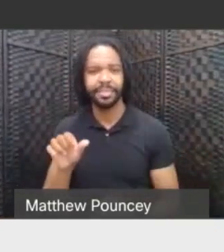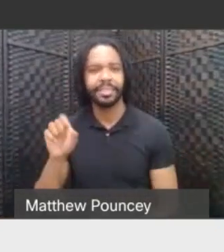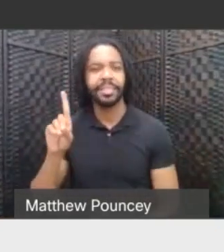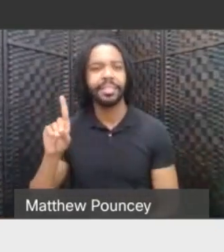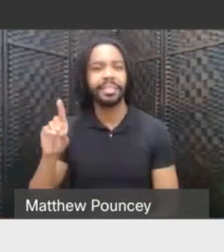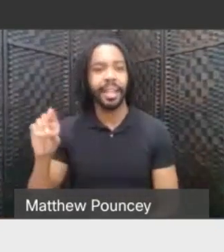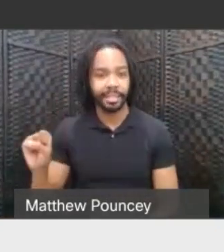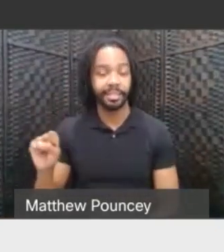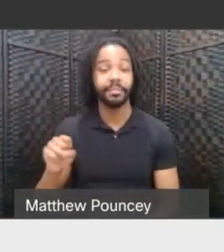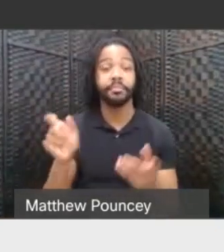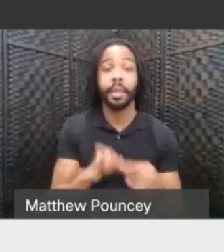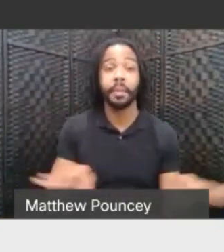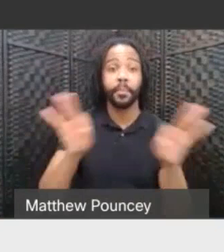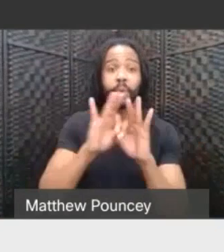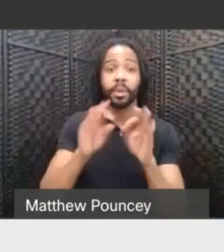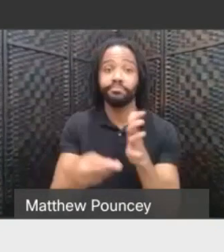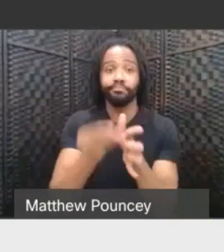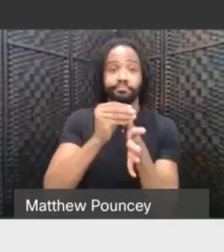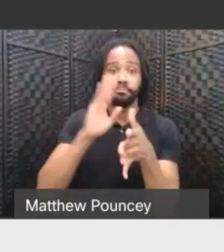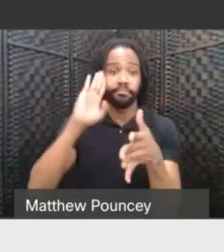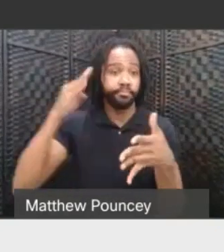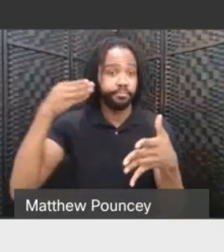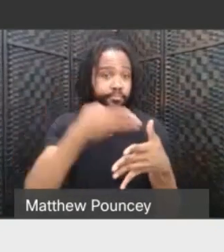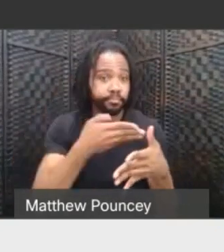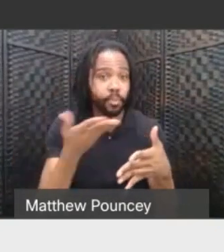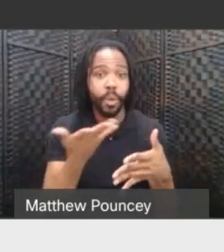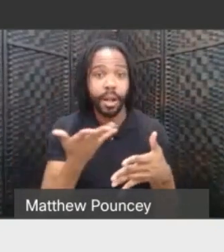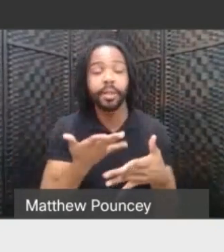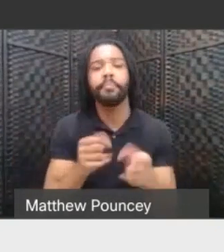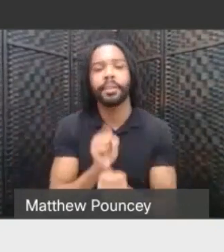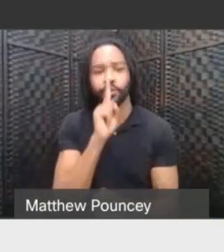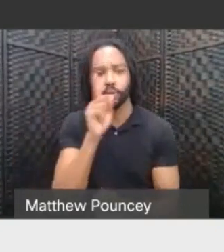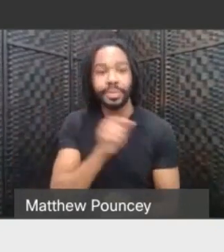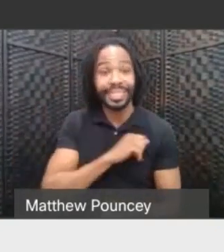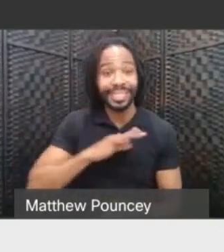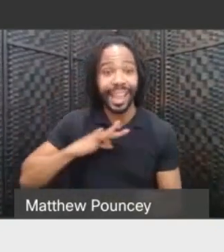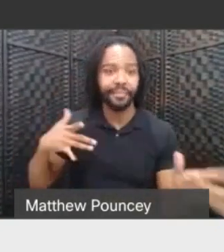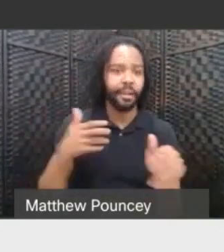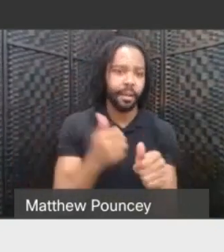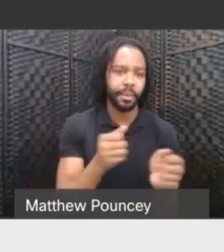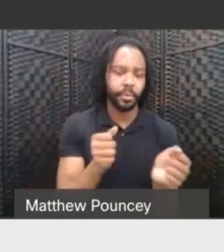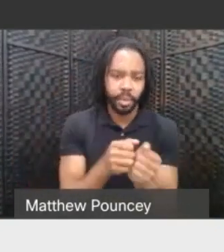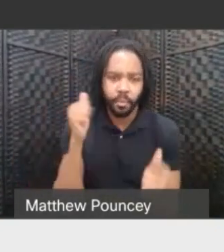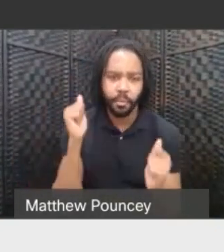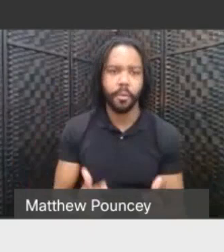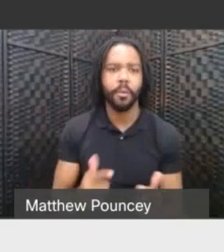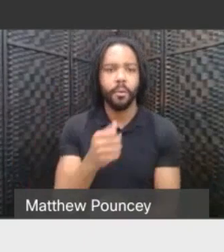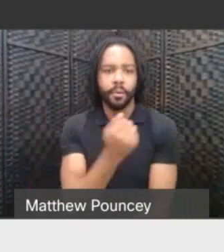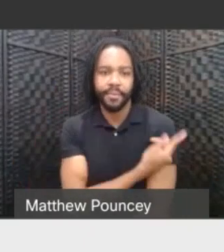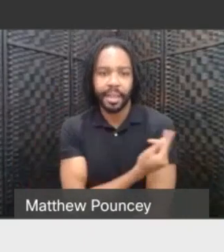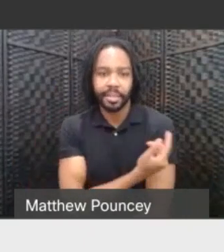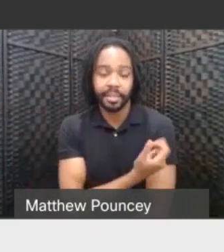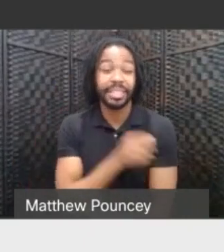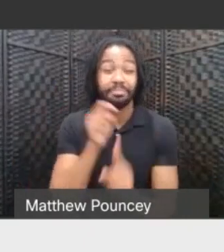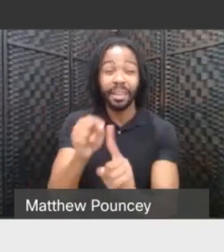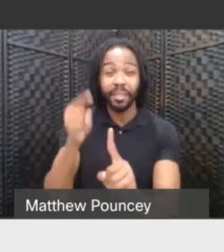people being um, up to date with vaccinations, especially people who are working in these health